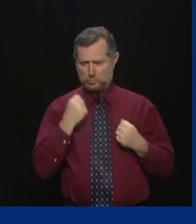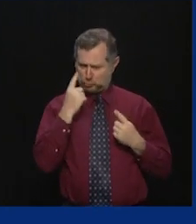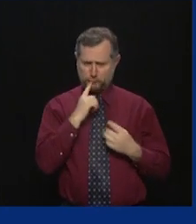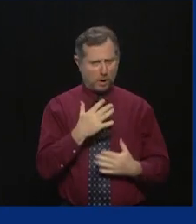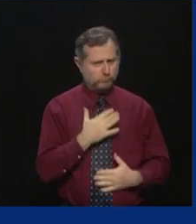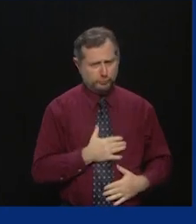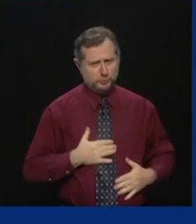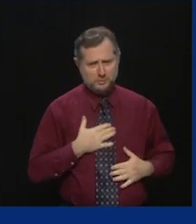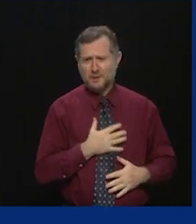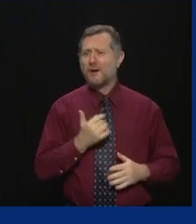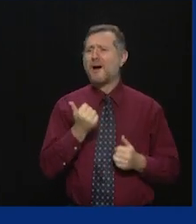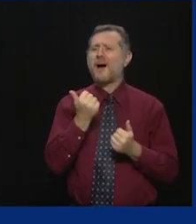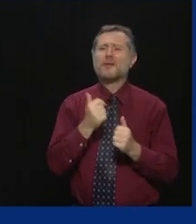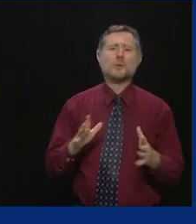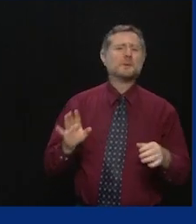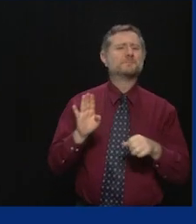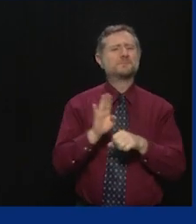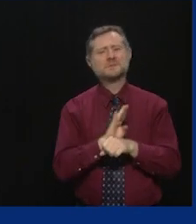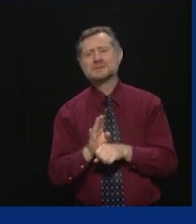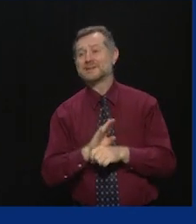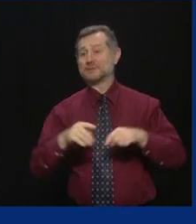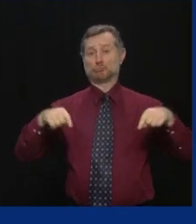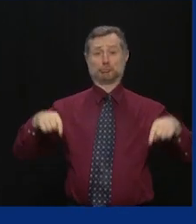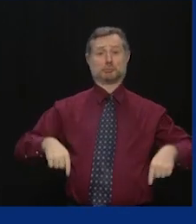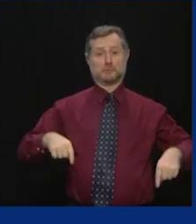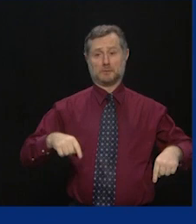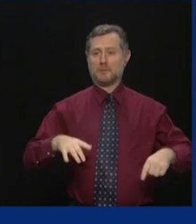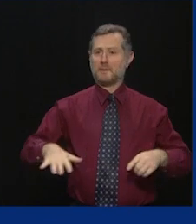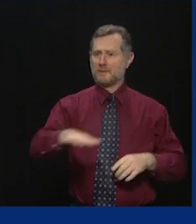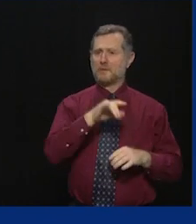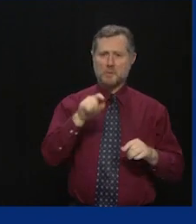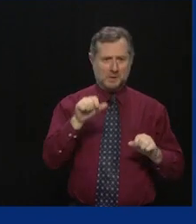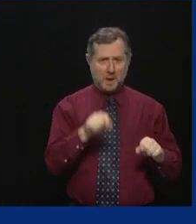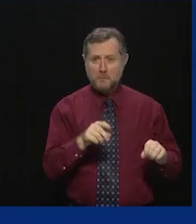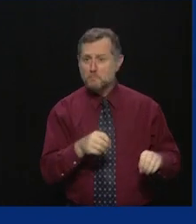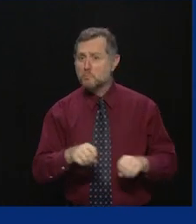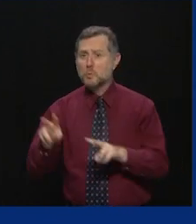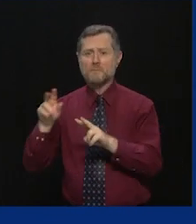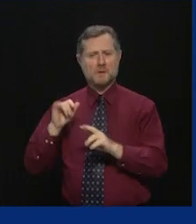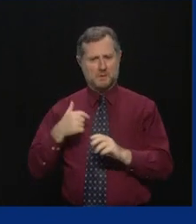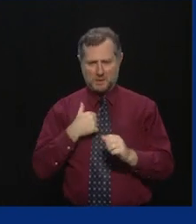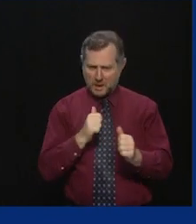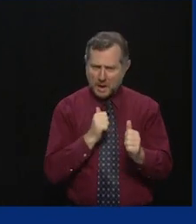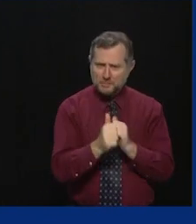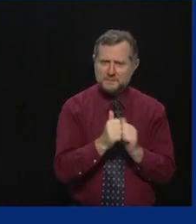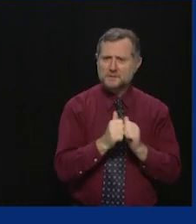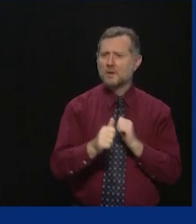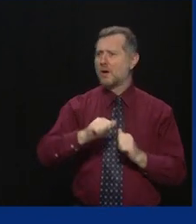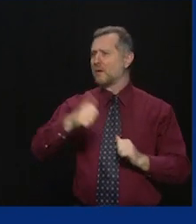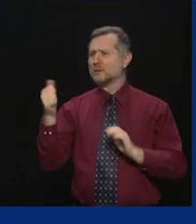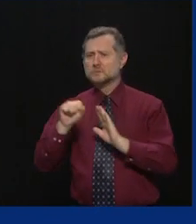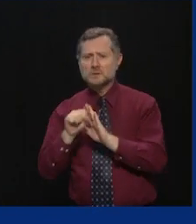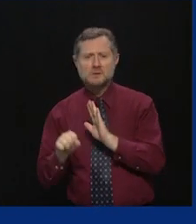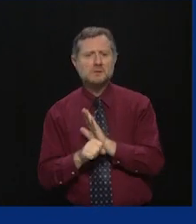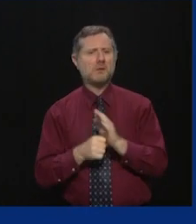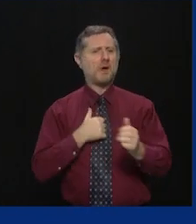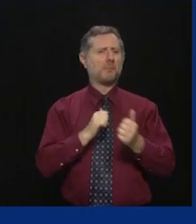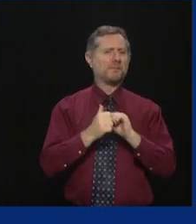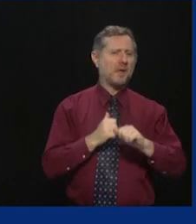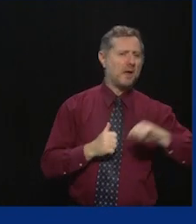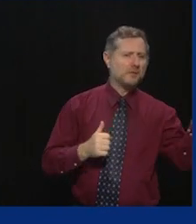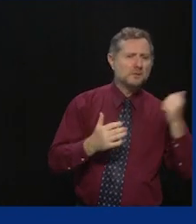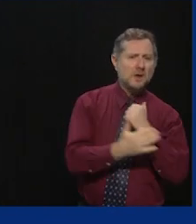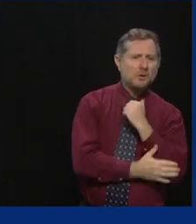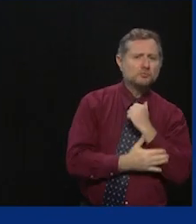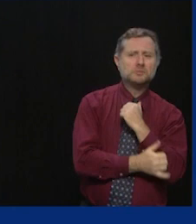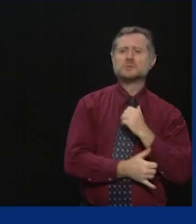here. I know a lot of companies could go elsewhere, and we're always competing with other states and other nations to take our very best.